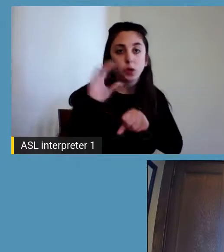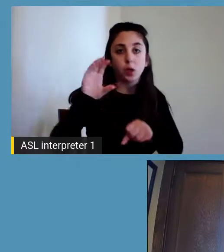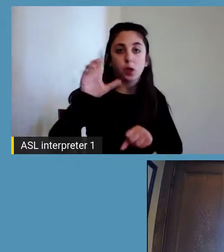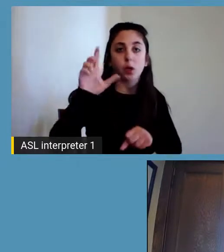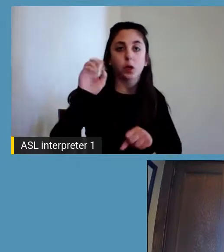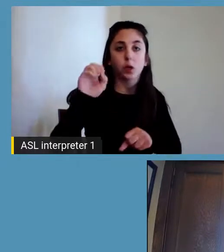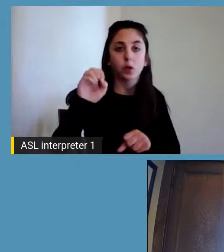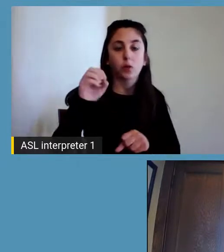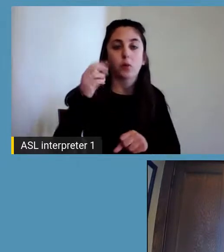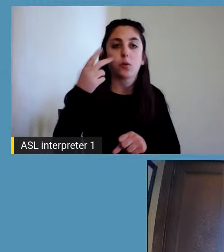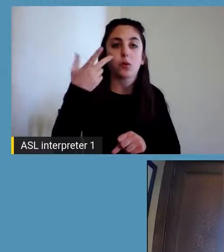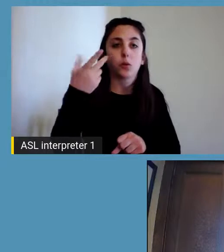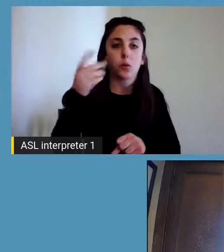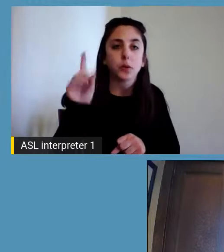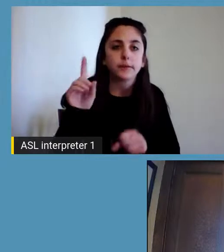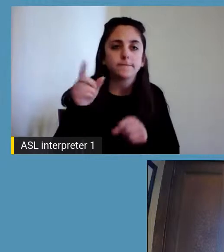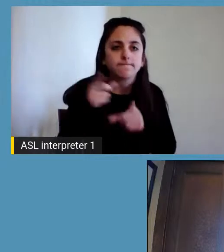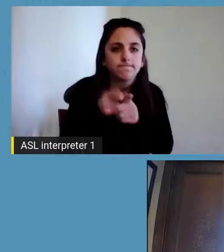design-driven